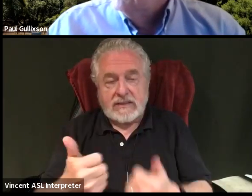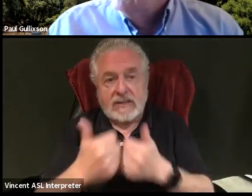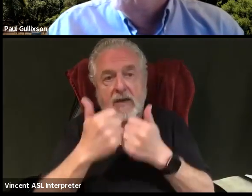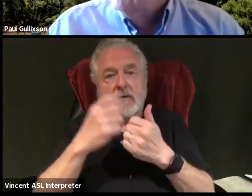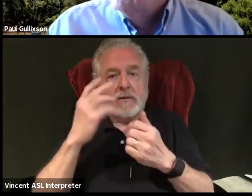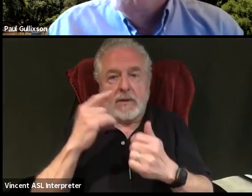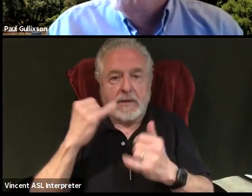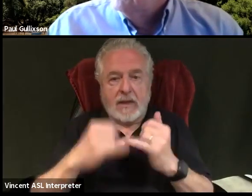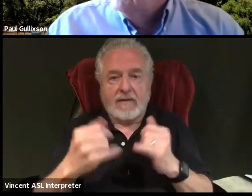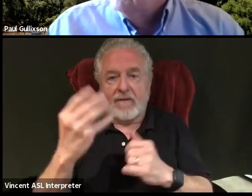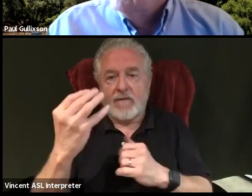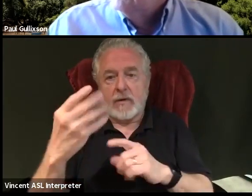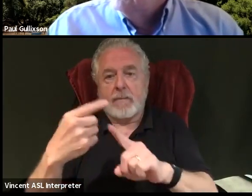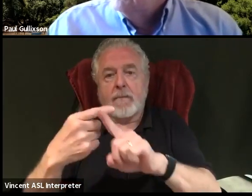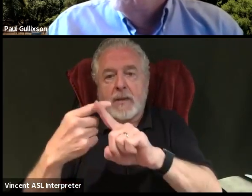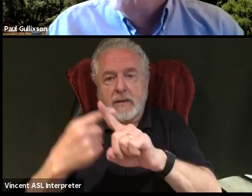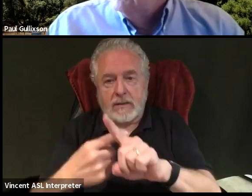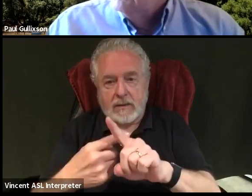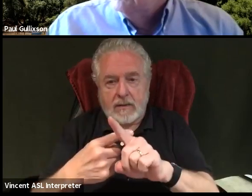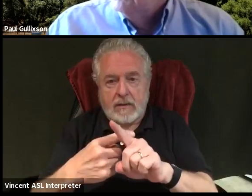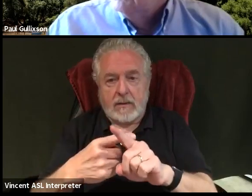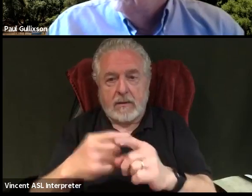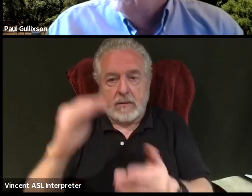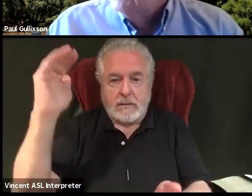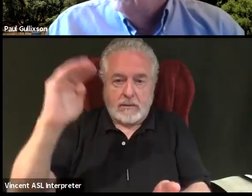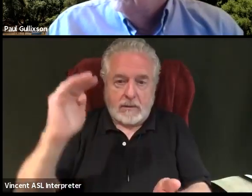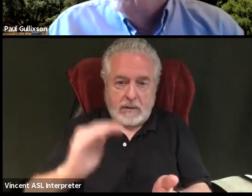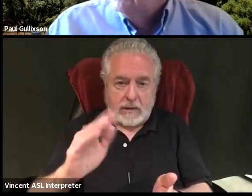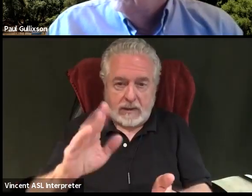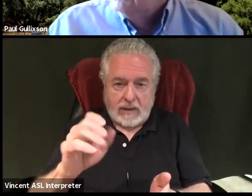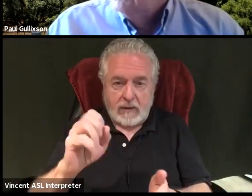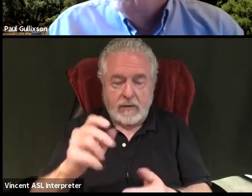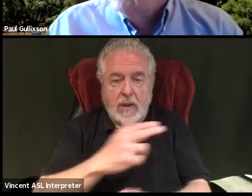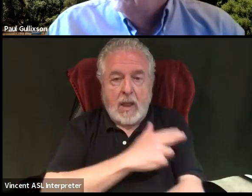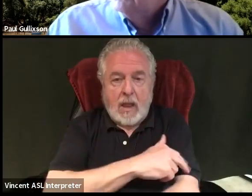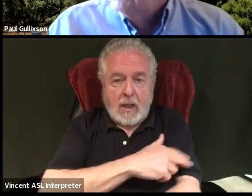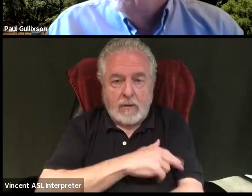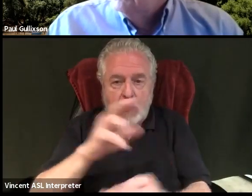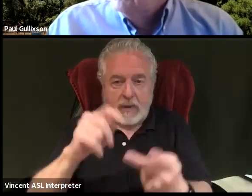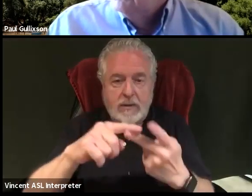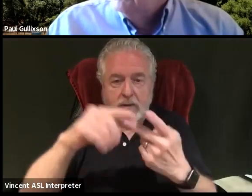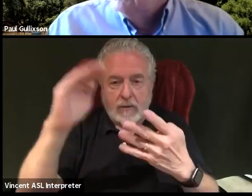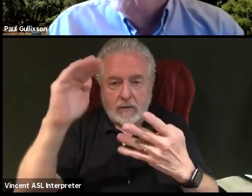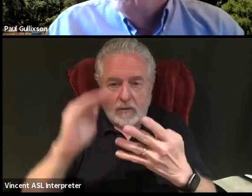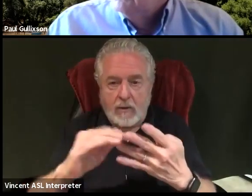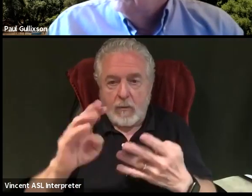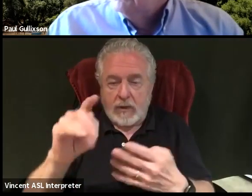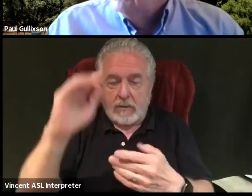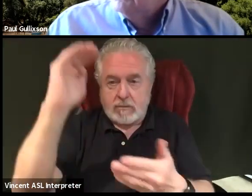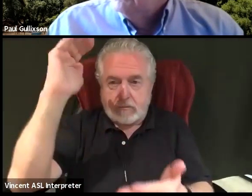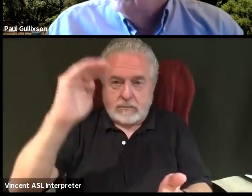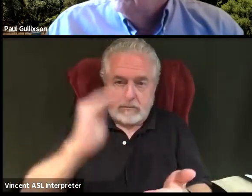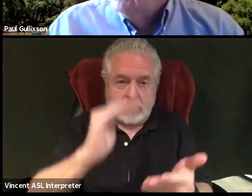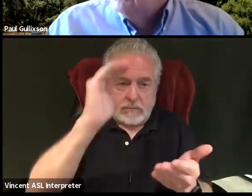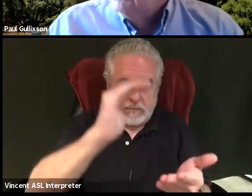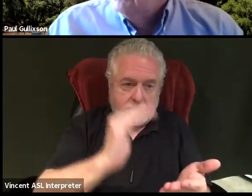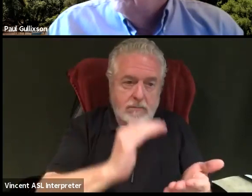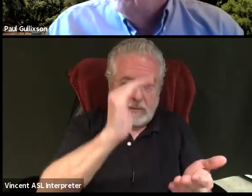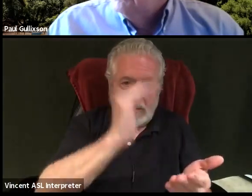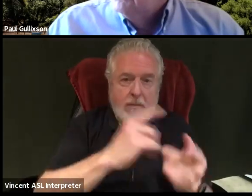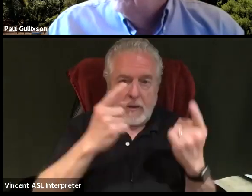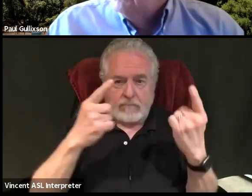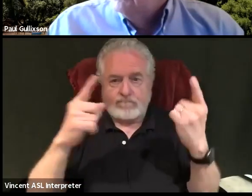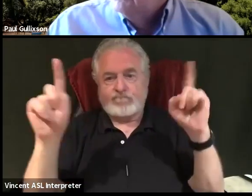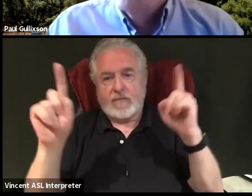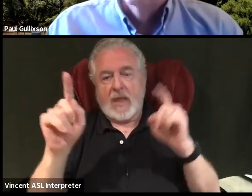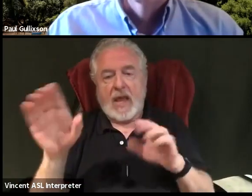over the last 14 months. The drop in case rate, the hospitalization rate, and the drop in mortality rates are because of effective